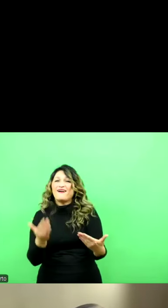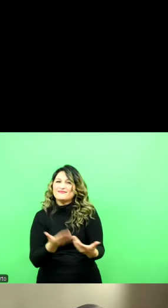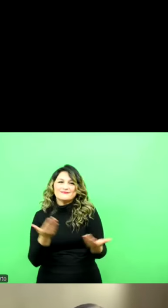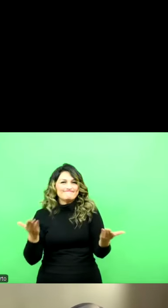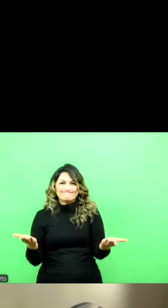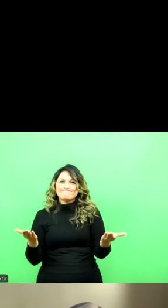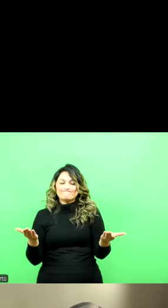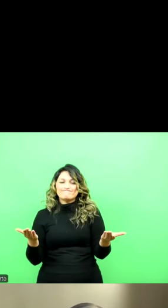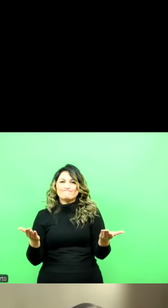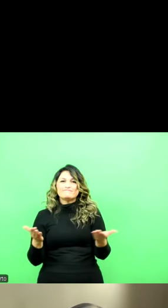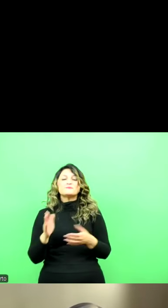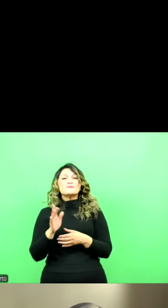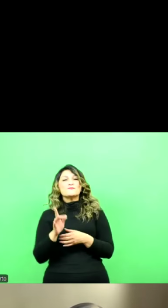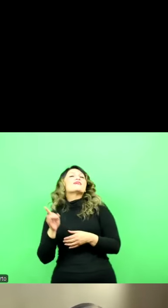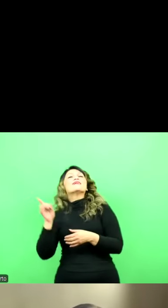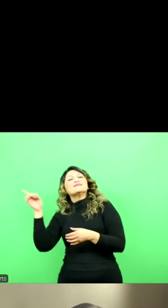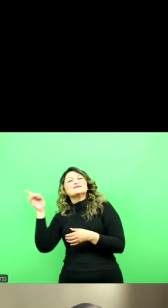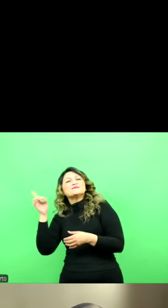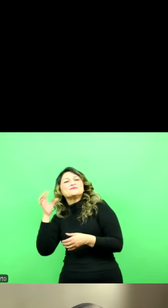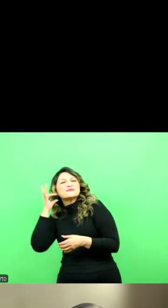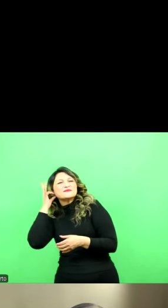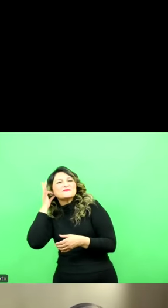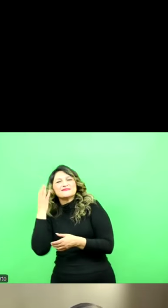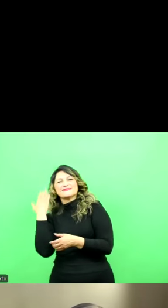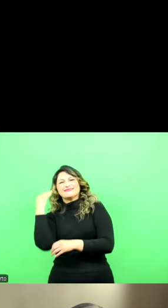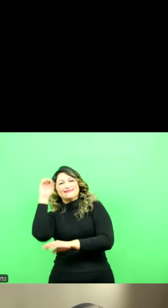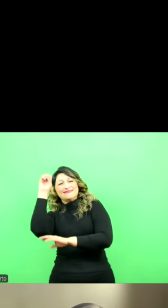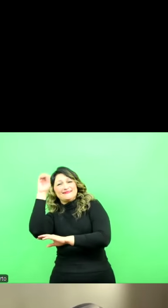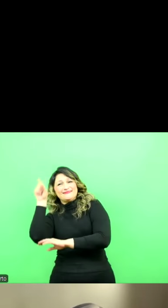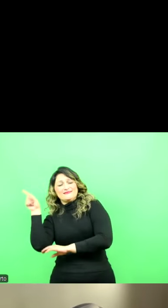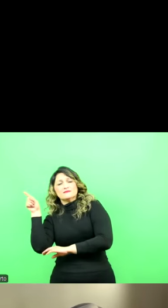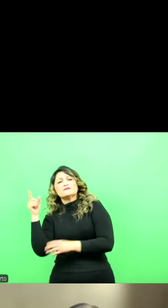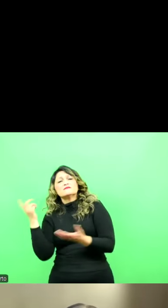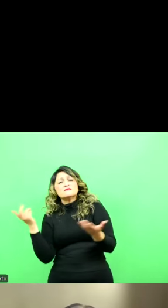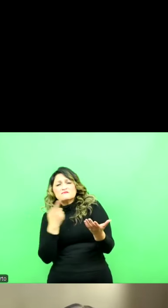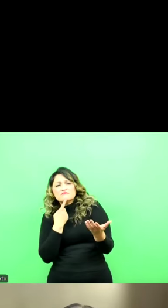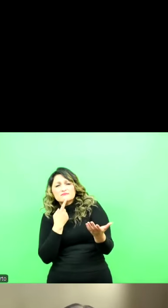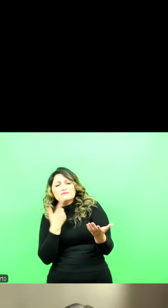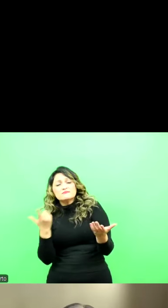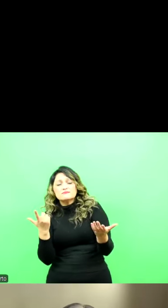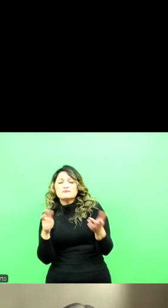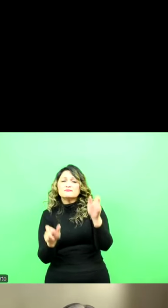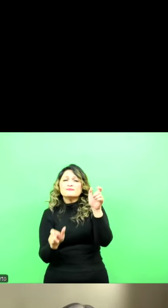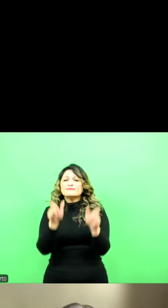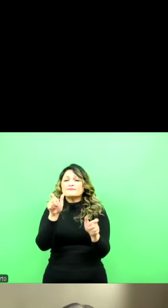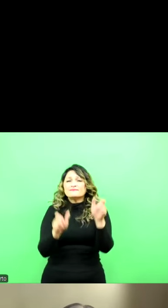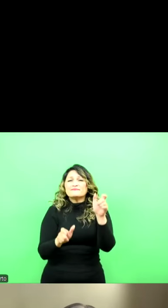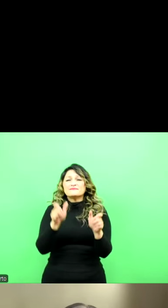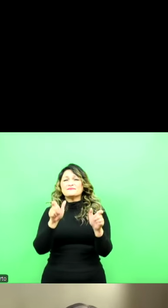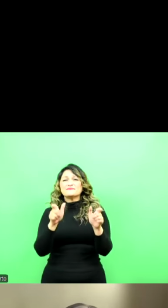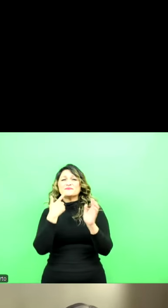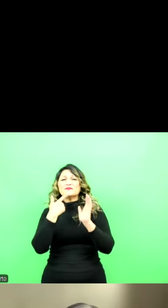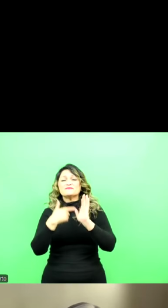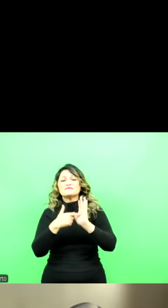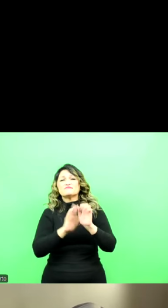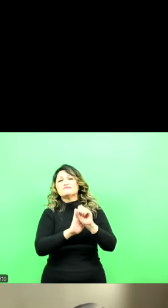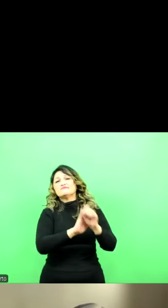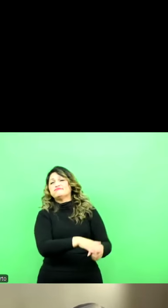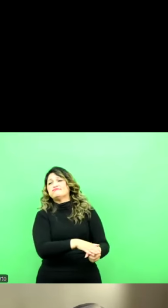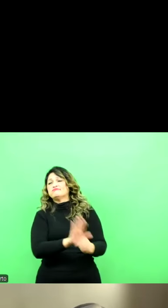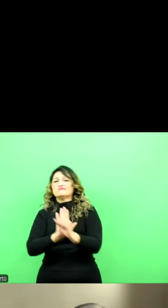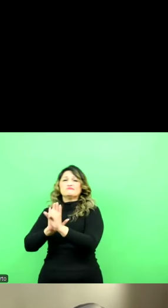be losing friends and colleagues of a similar age. And there seems to be, according to the research,